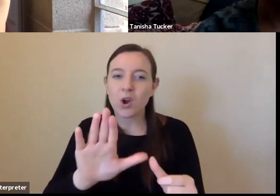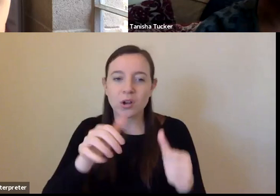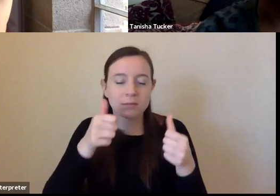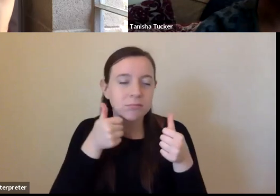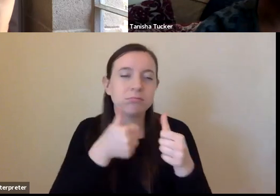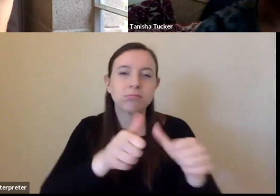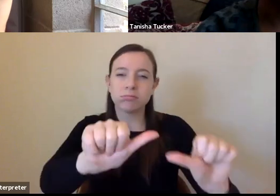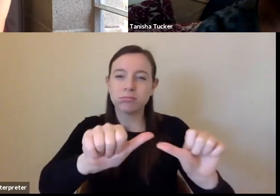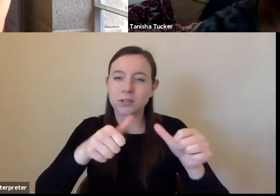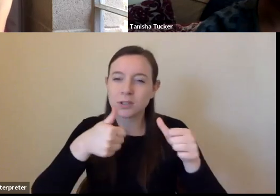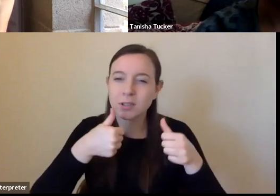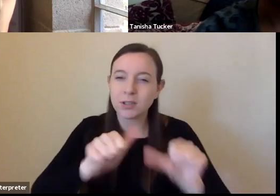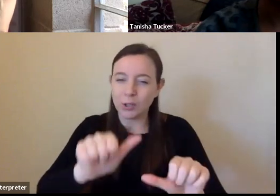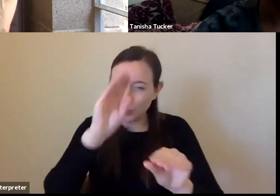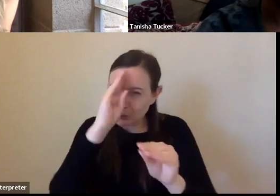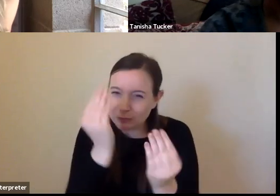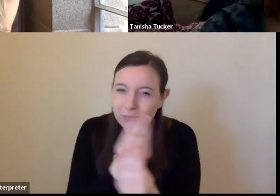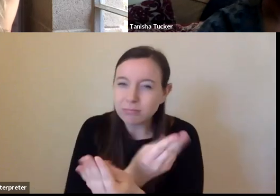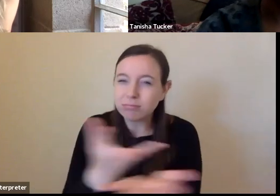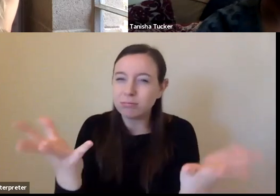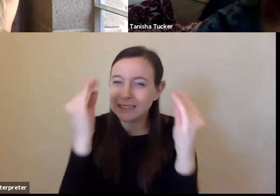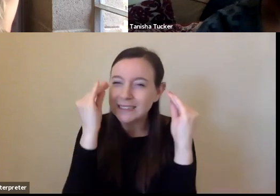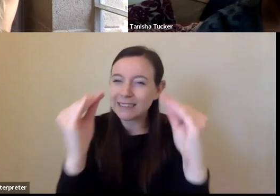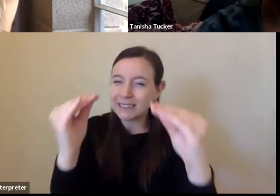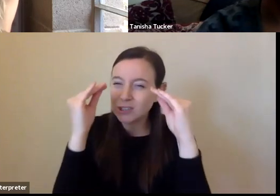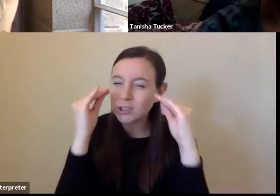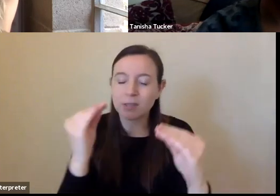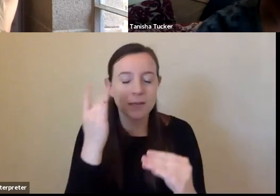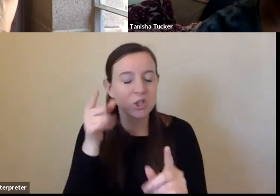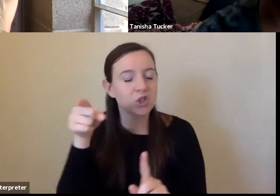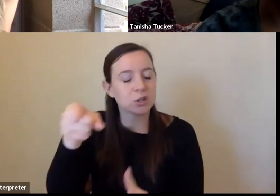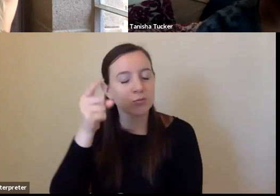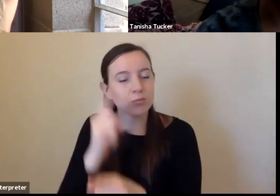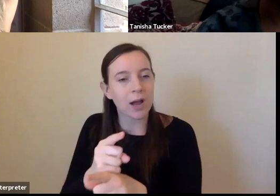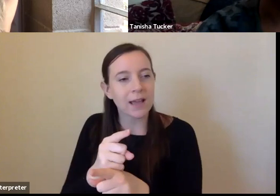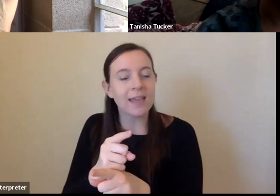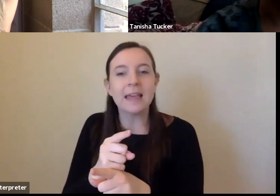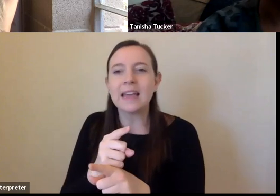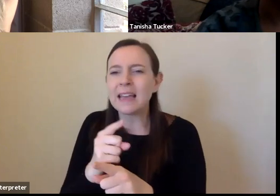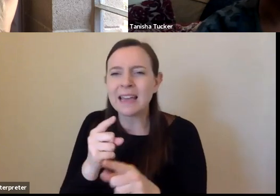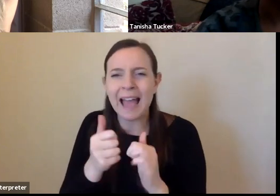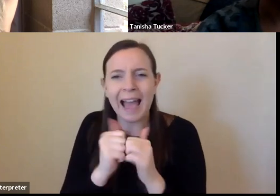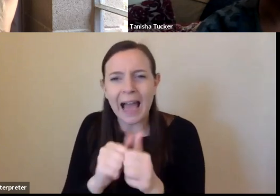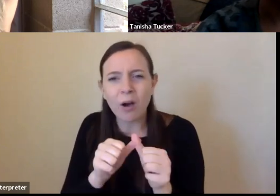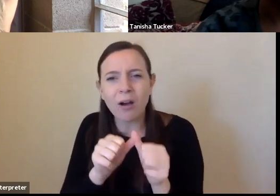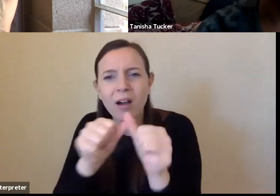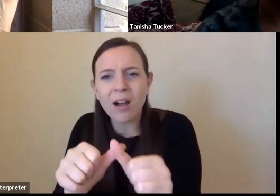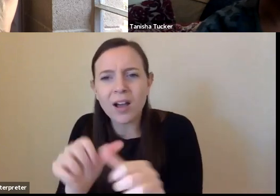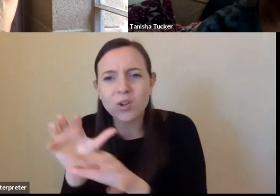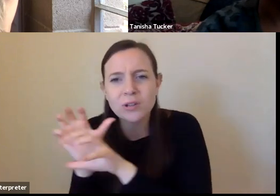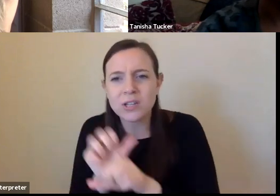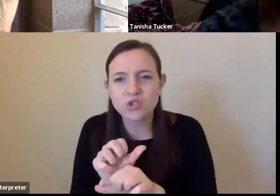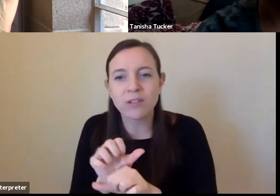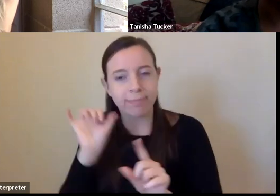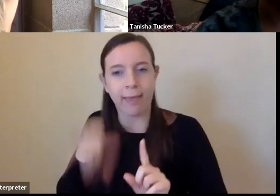sure more young people are coming out, because she's right, that is the way that we continue the tradition. My mom